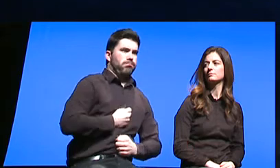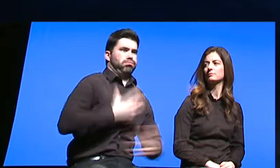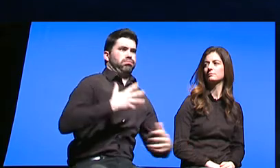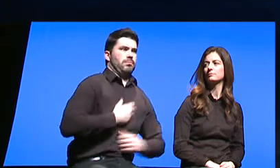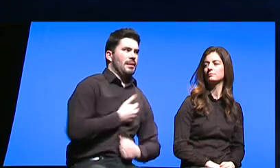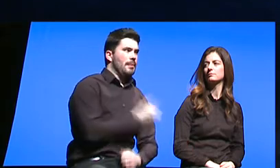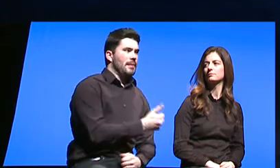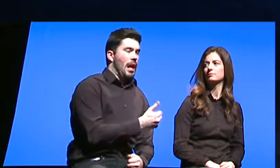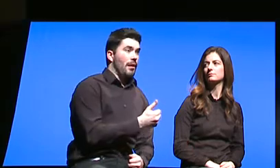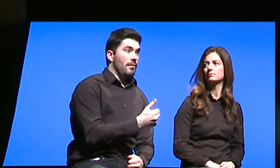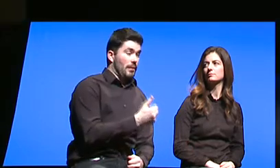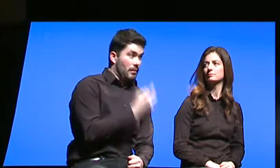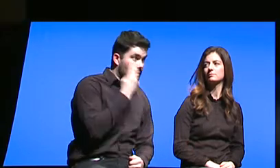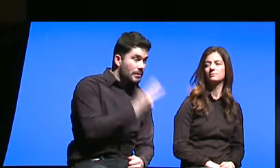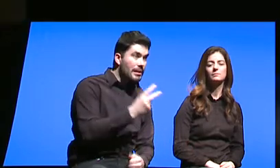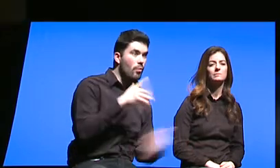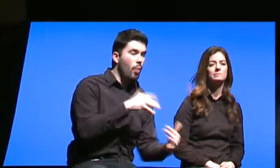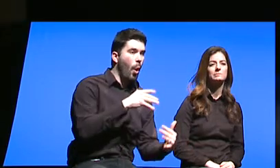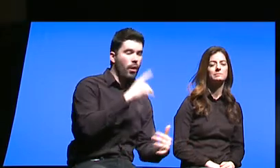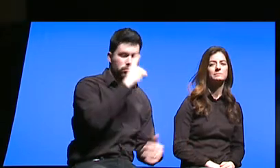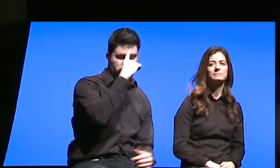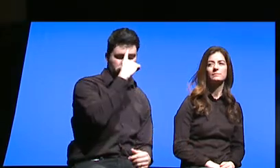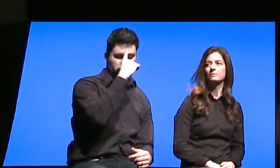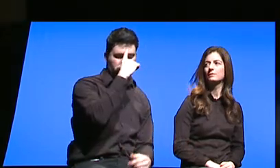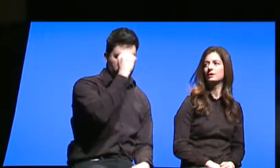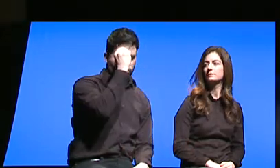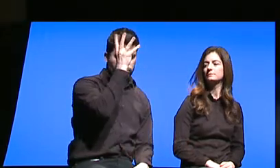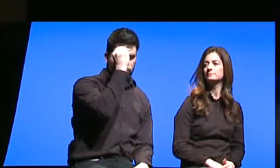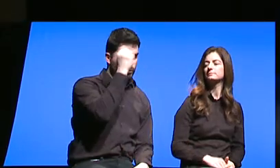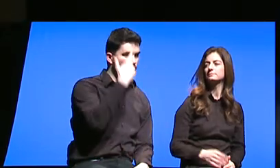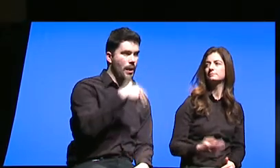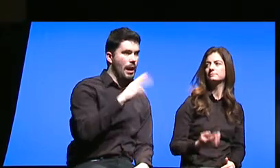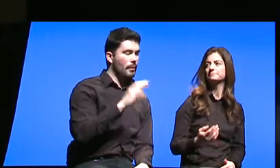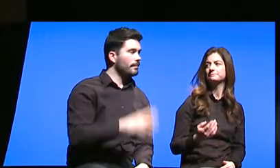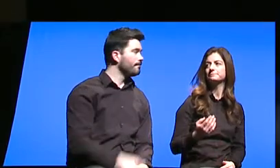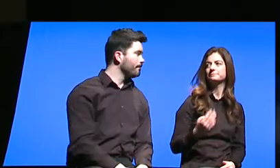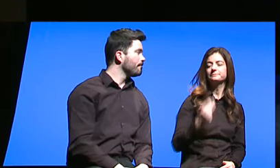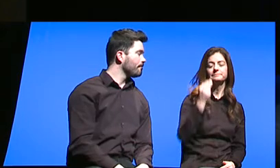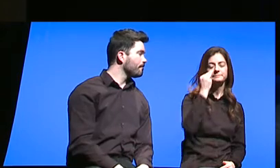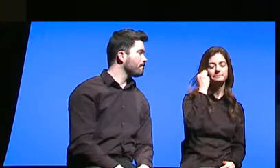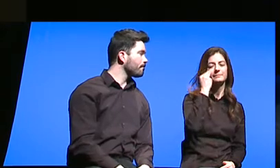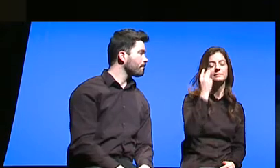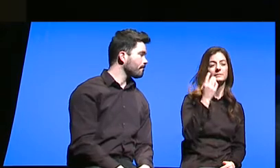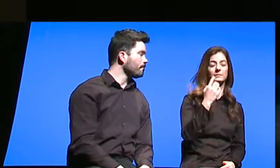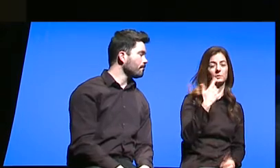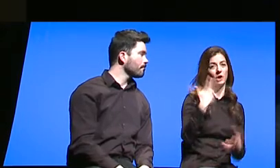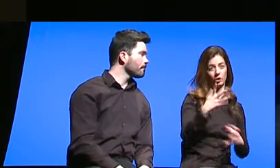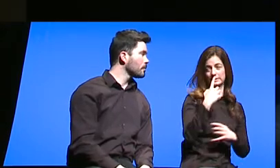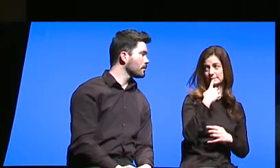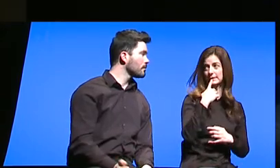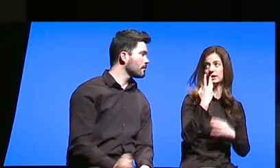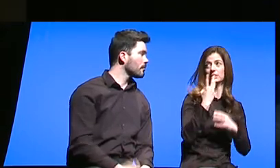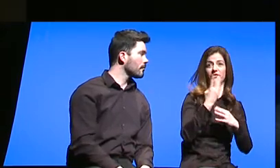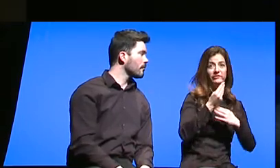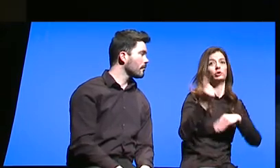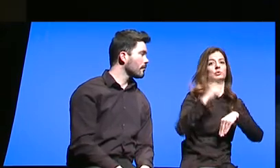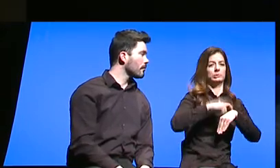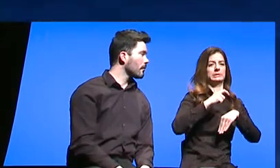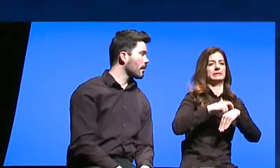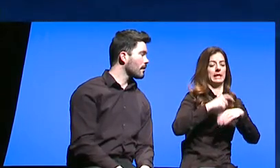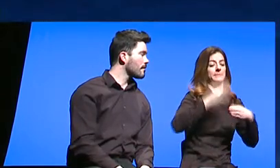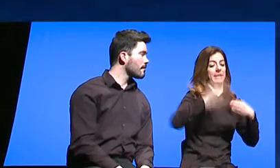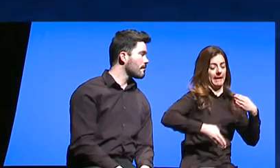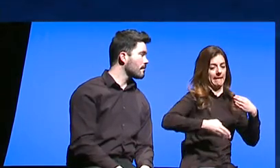mind. So I think so. We, as we mentioned at the end of this, we've revised this a few different times